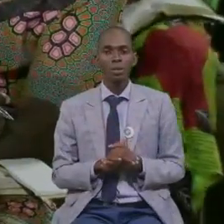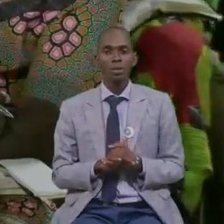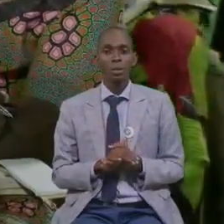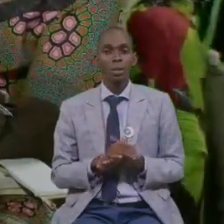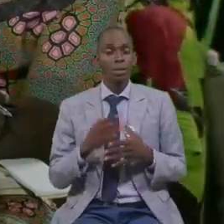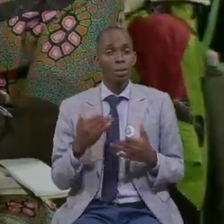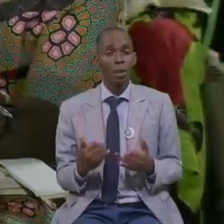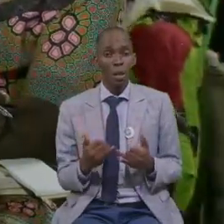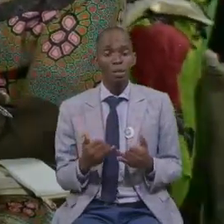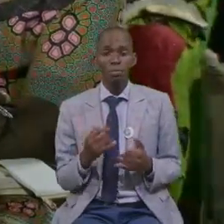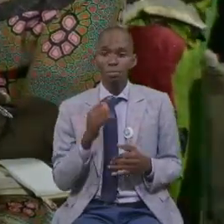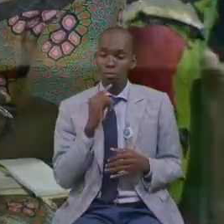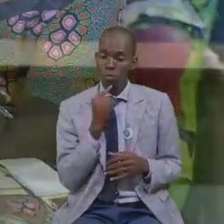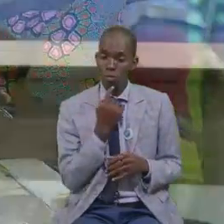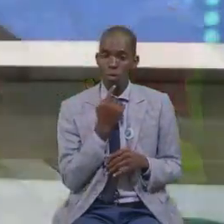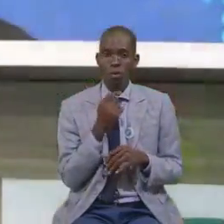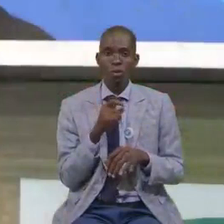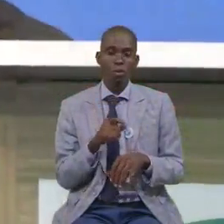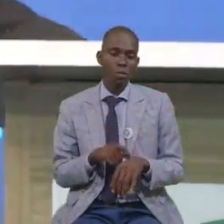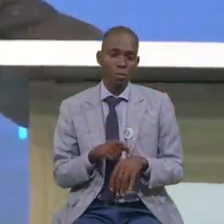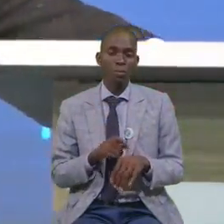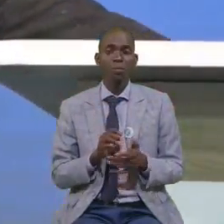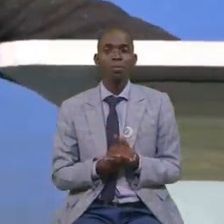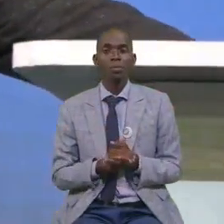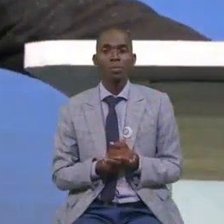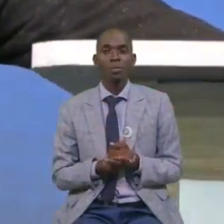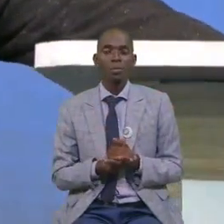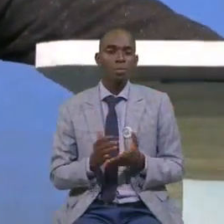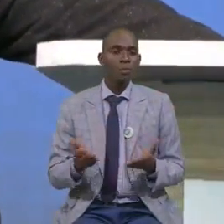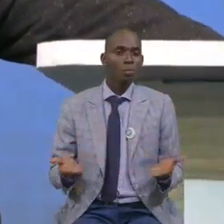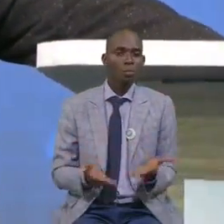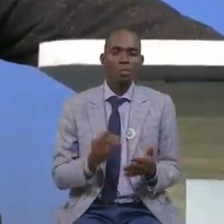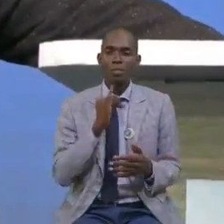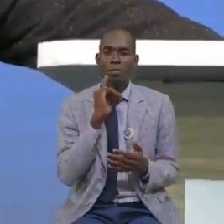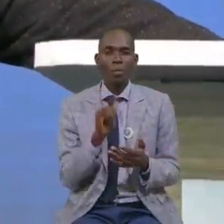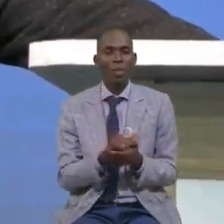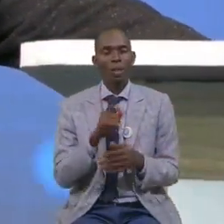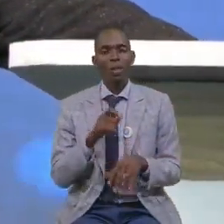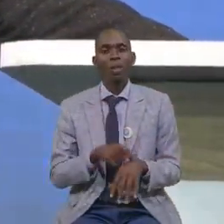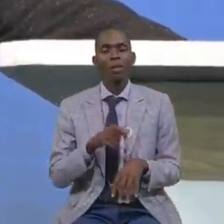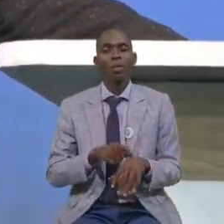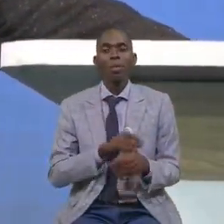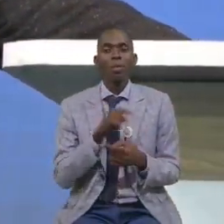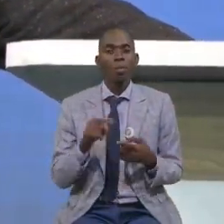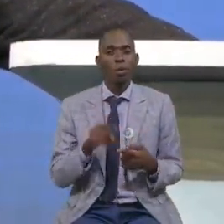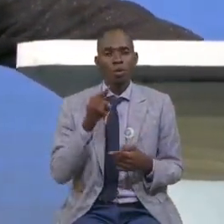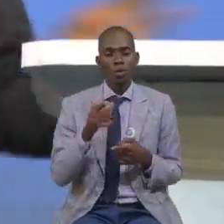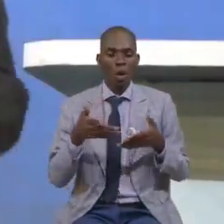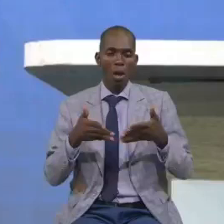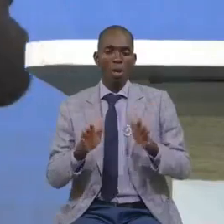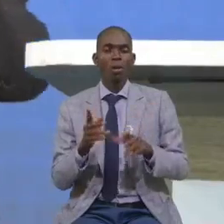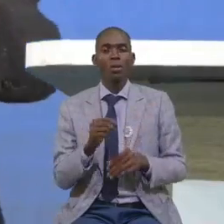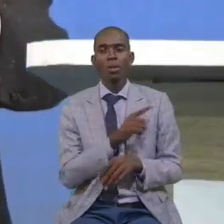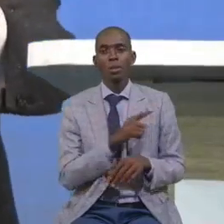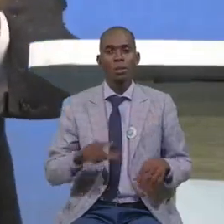bowed and eyes closed. Here is that moment when you allow the Lord